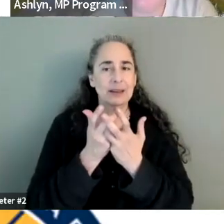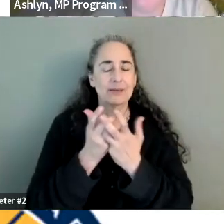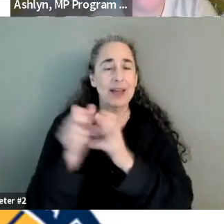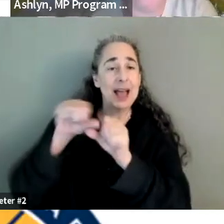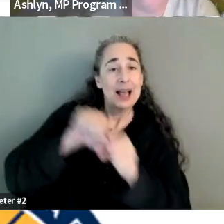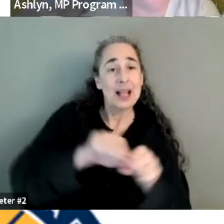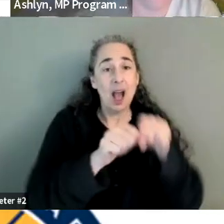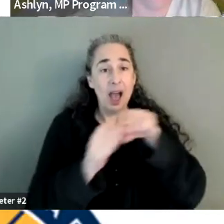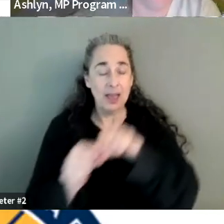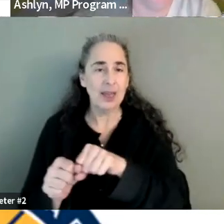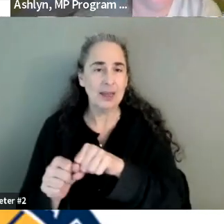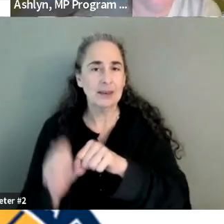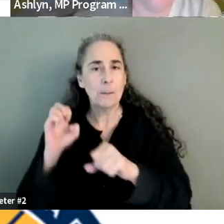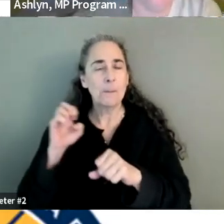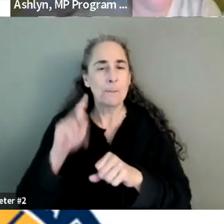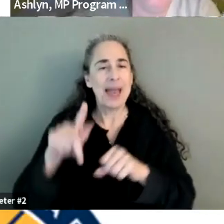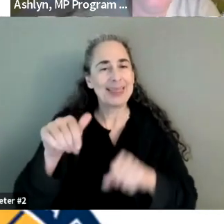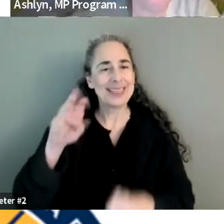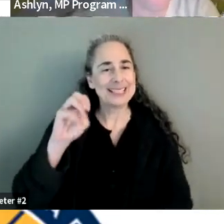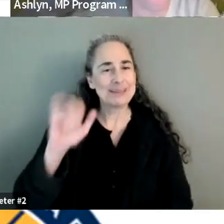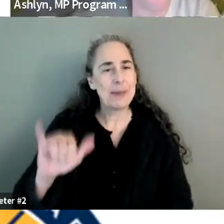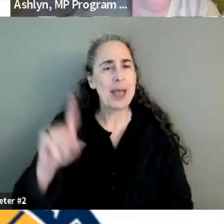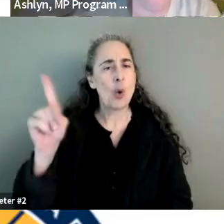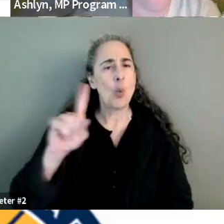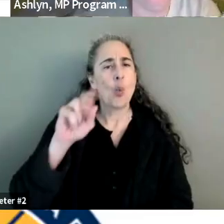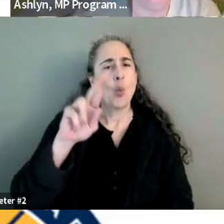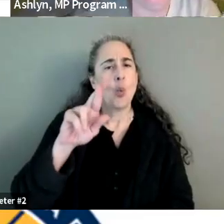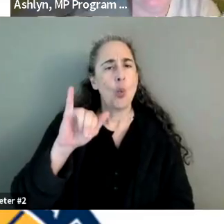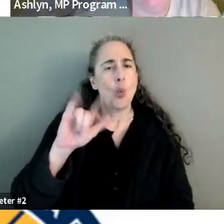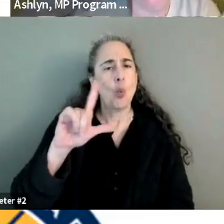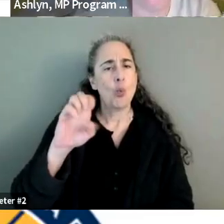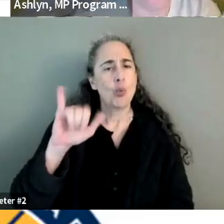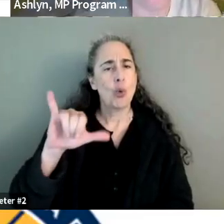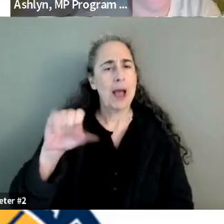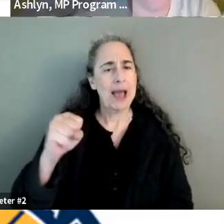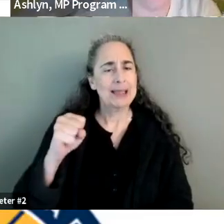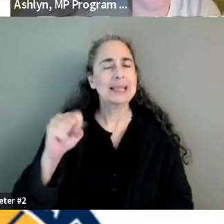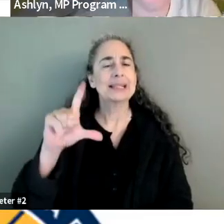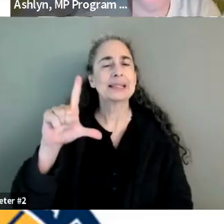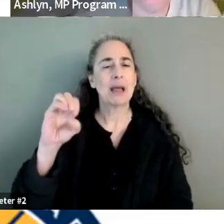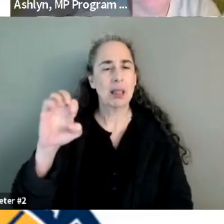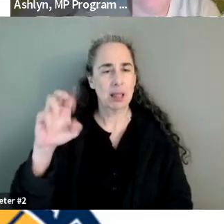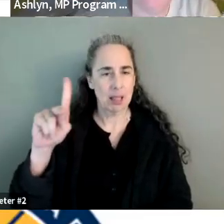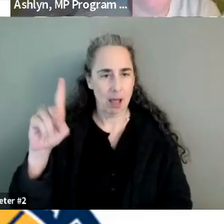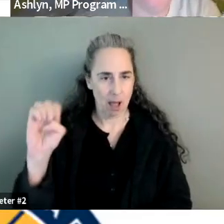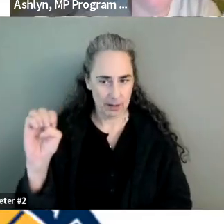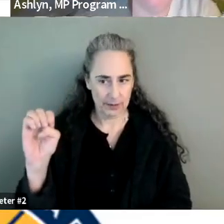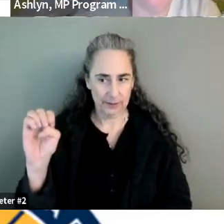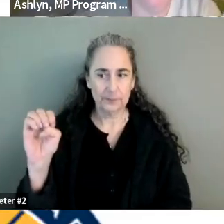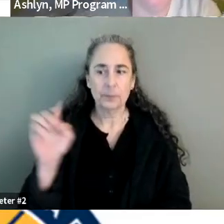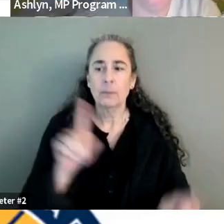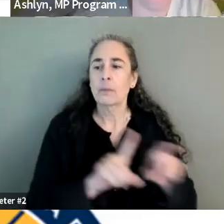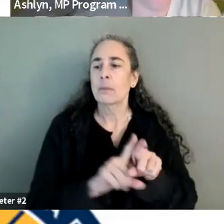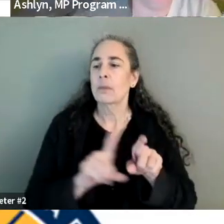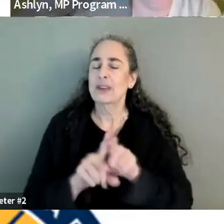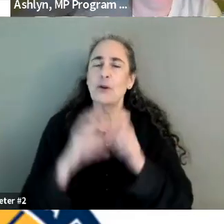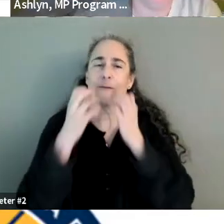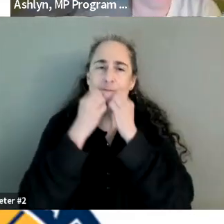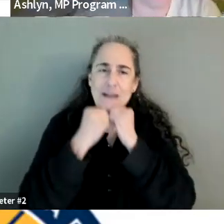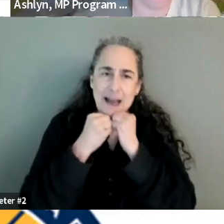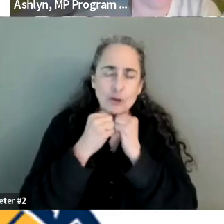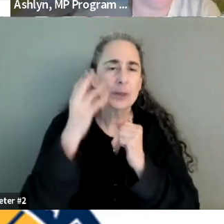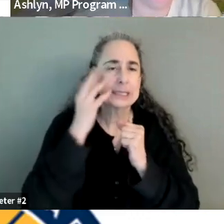Riley's Lock. And these programs promote recreation and offer valuable respite for caregivers.